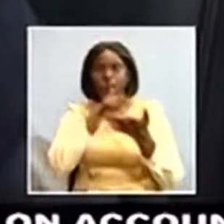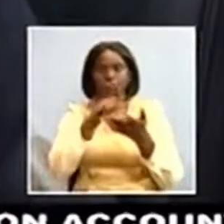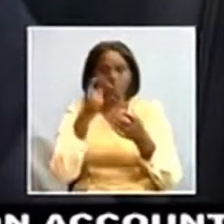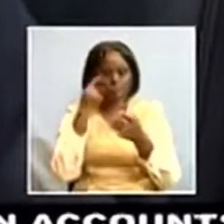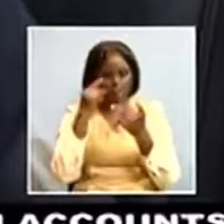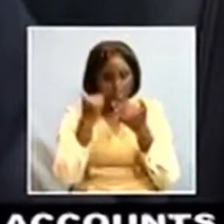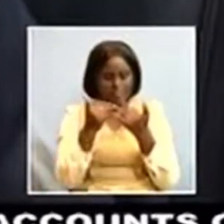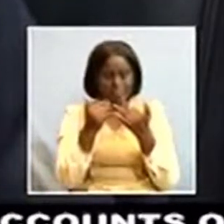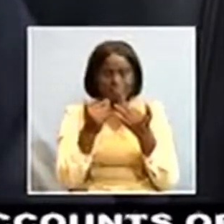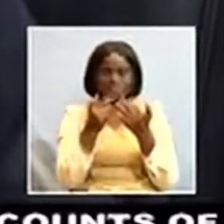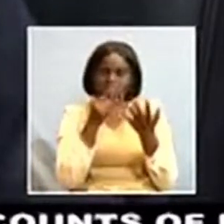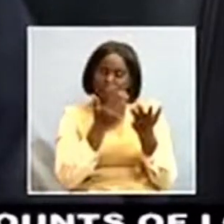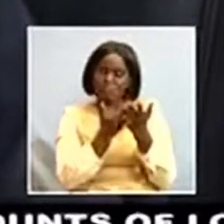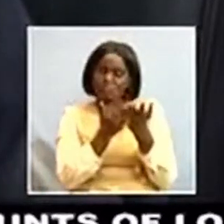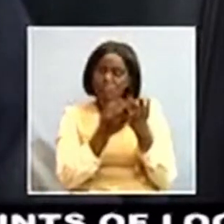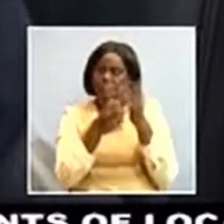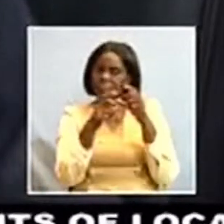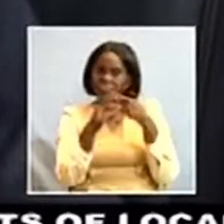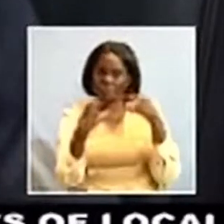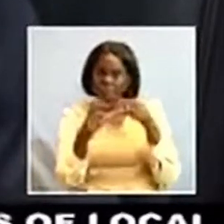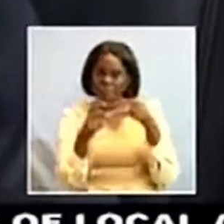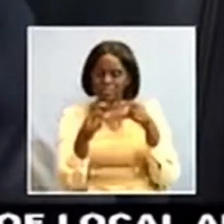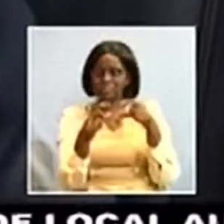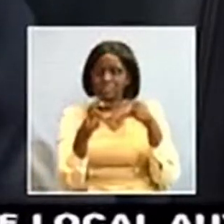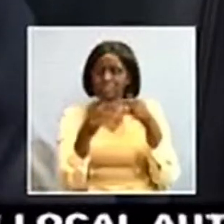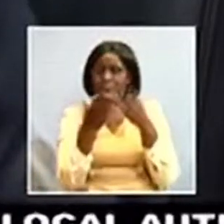ones. Where are the receipts?